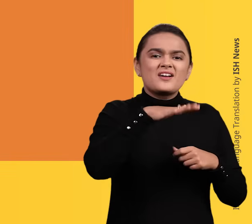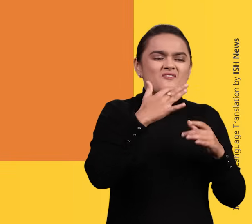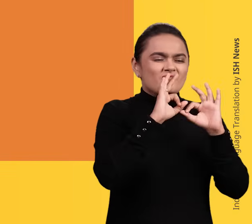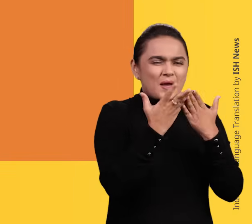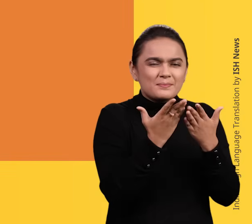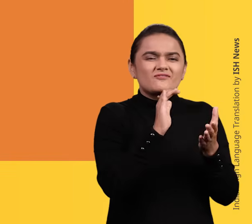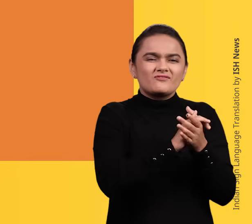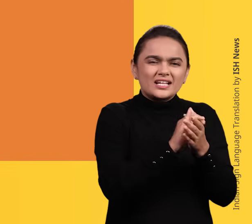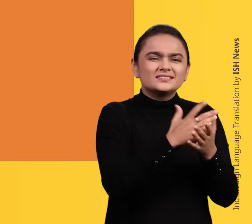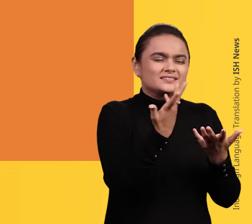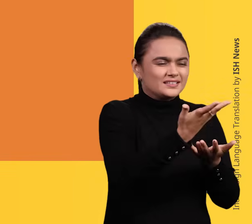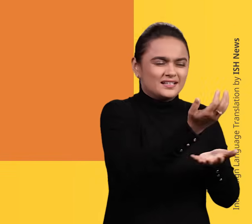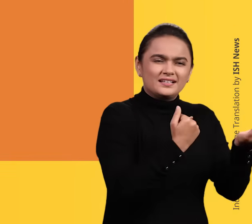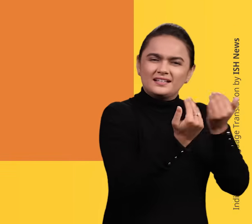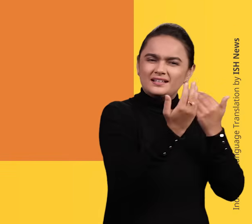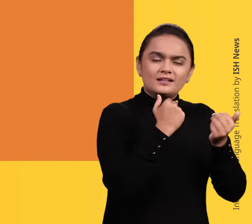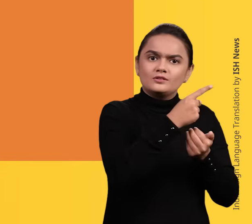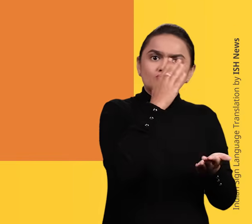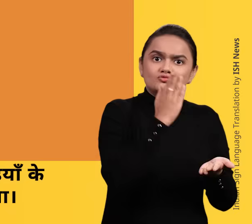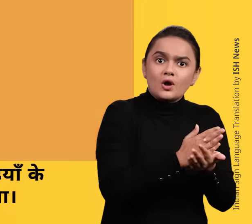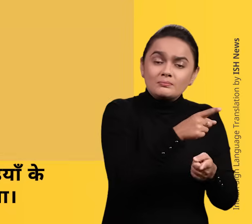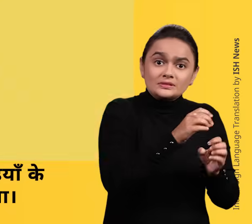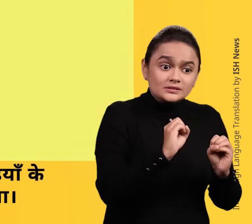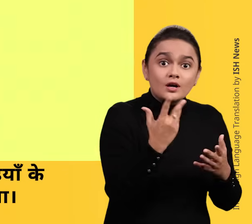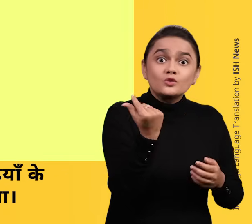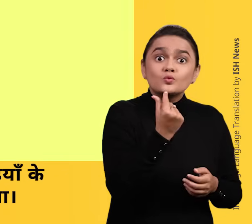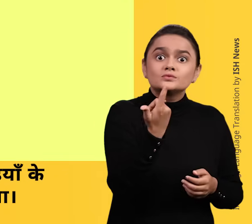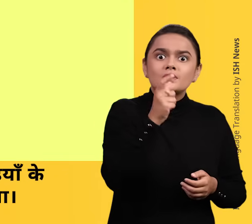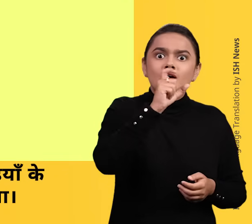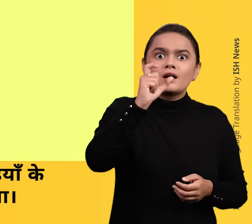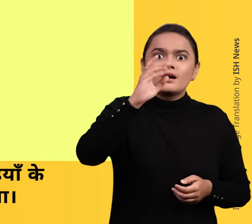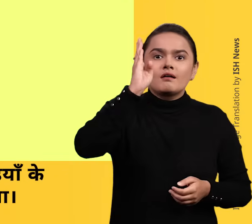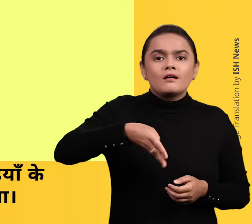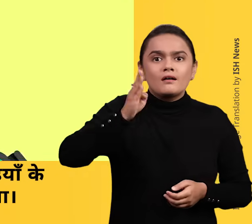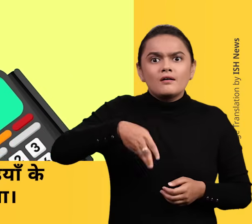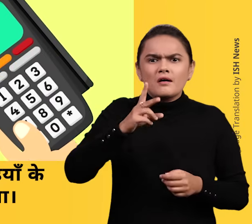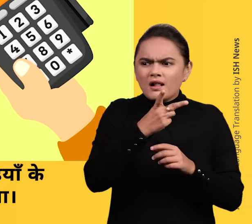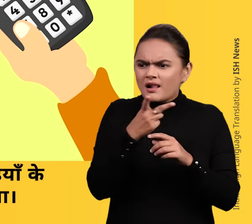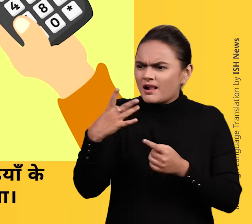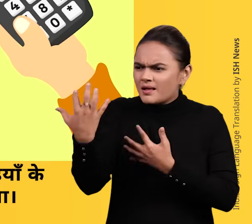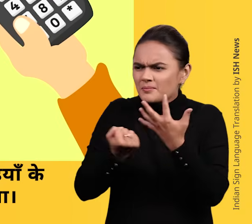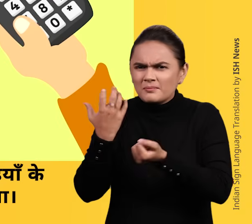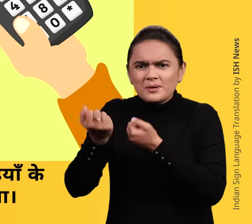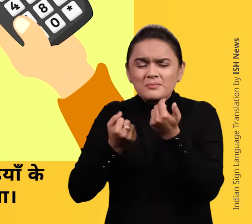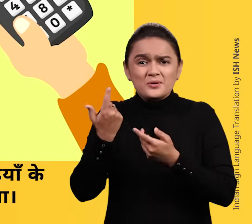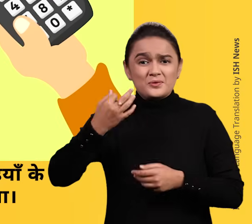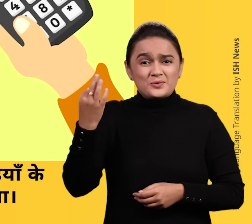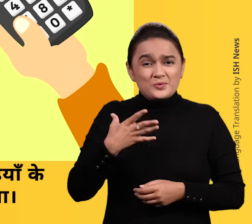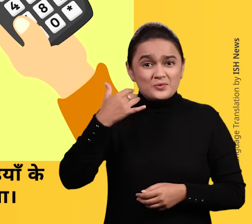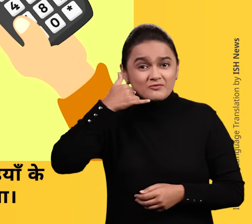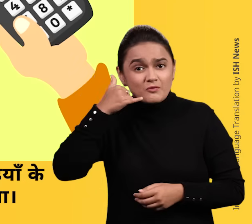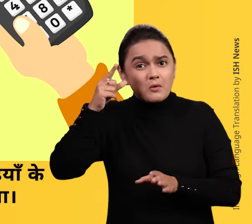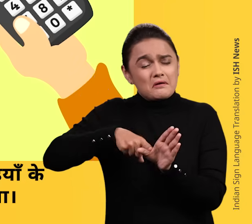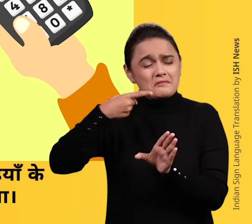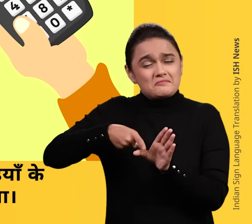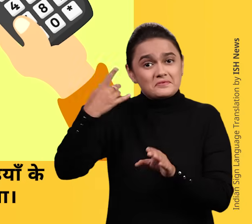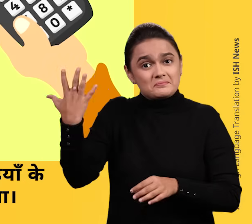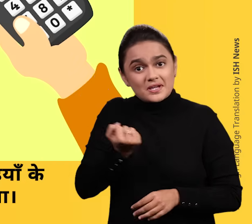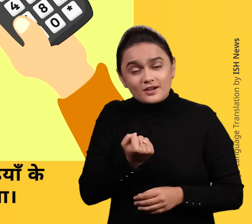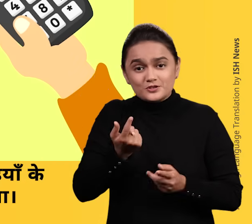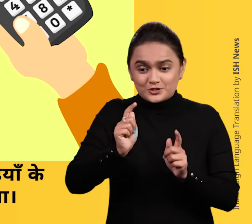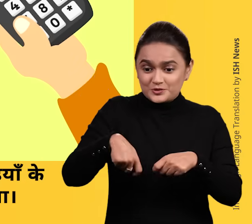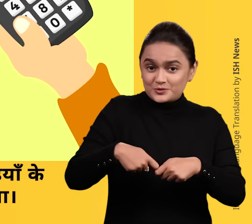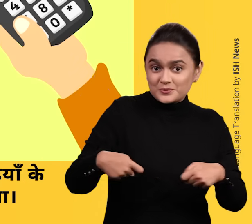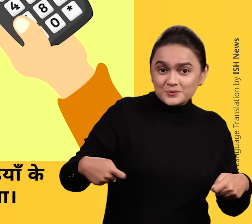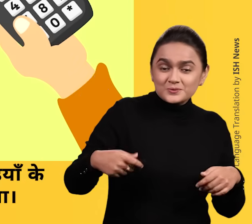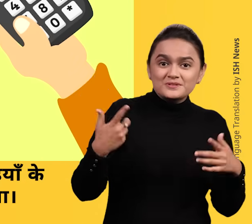and instead of borrowing from family and friends, he started using his credit card for various purchases like a new phone